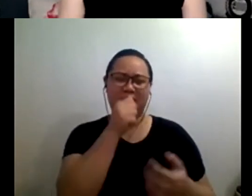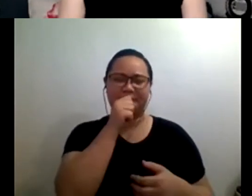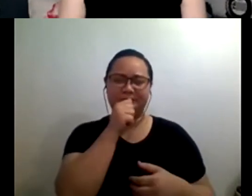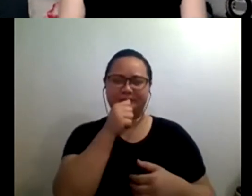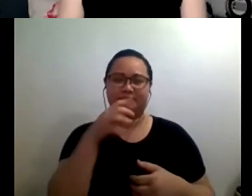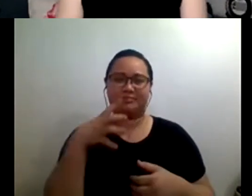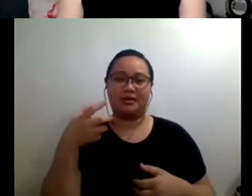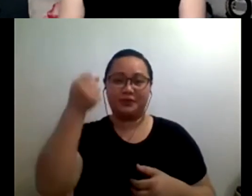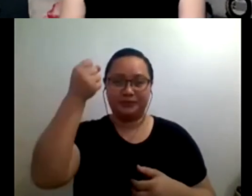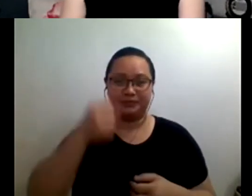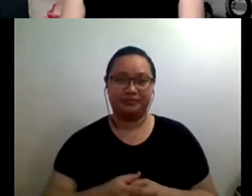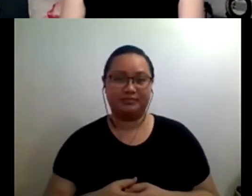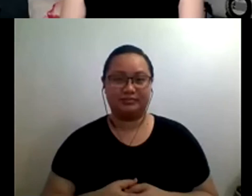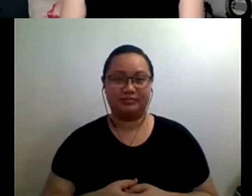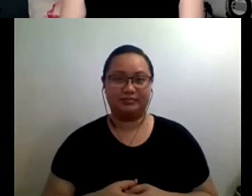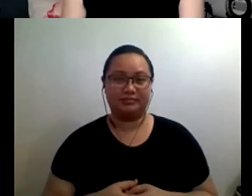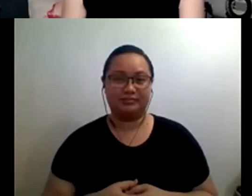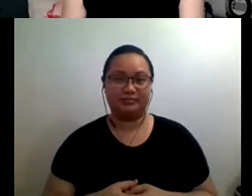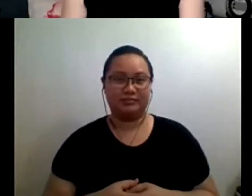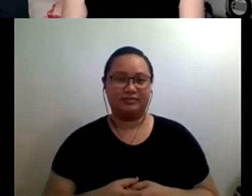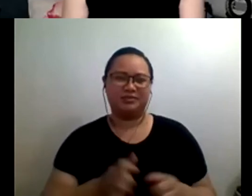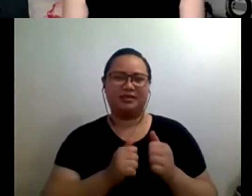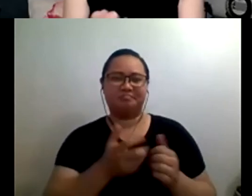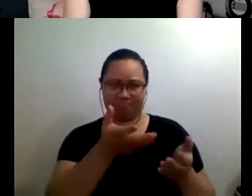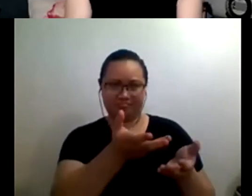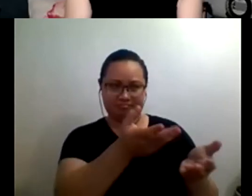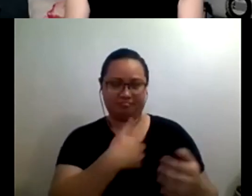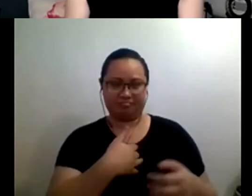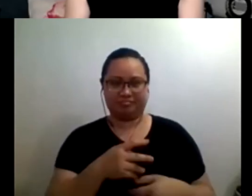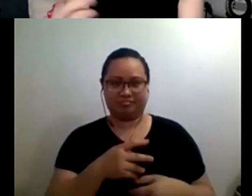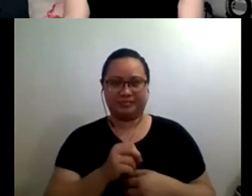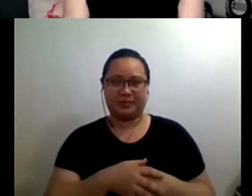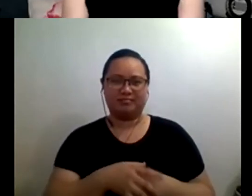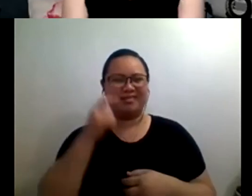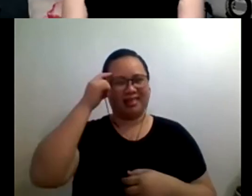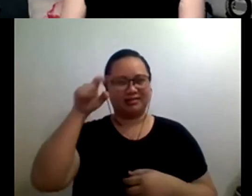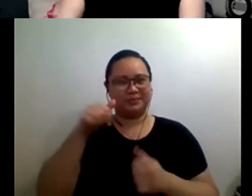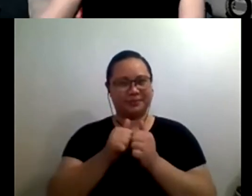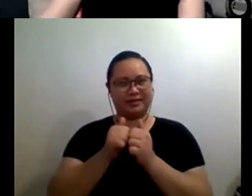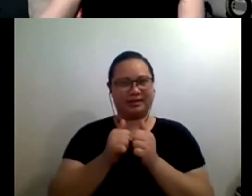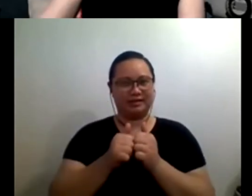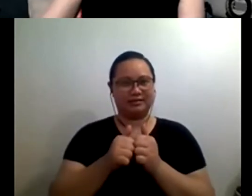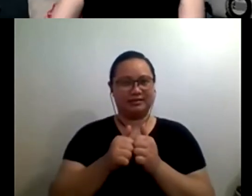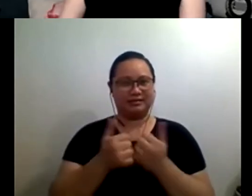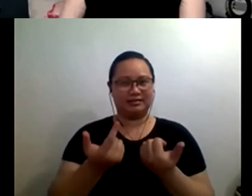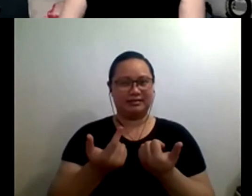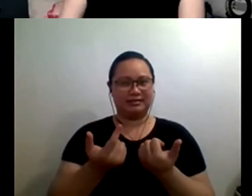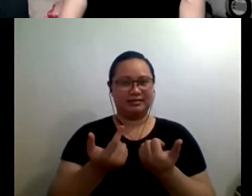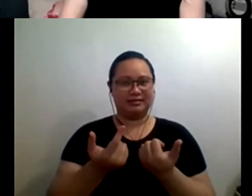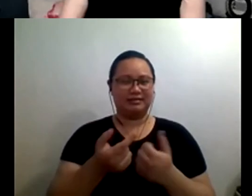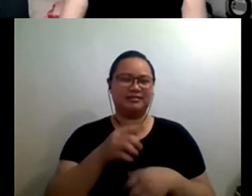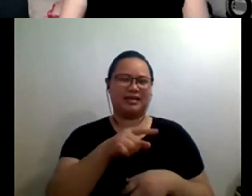Yung kortesiya, yun. Pero I think, to me, that's what it really means. Giving the person the benefit of the